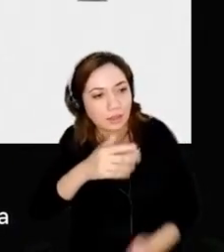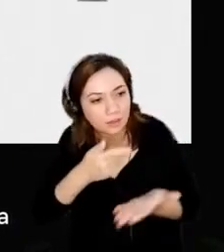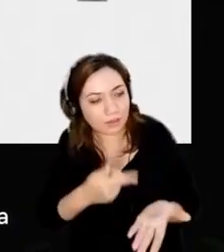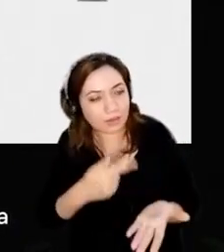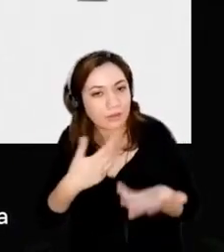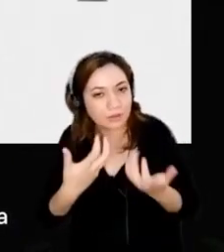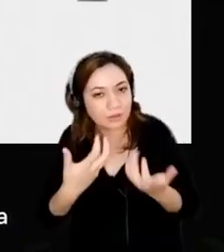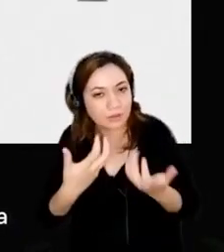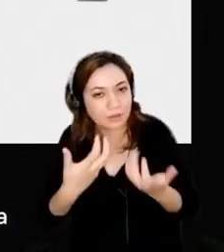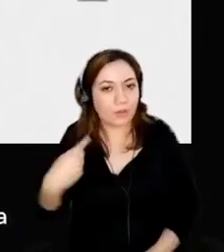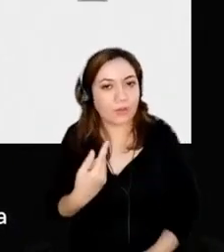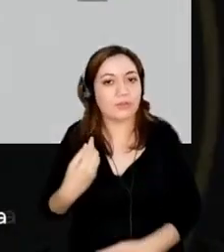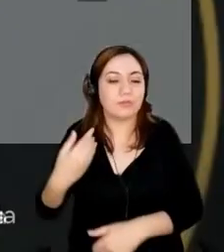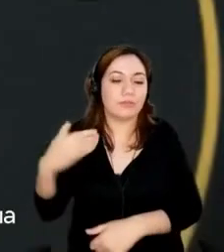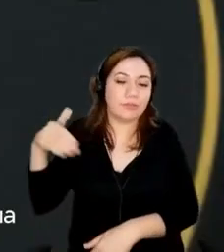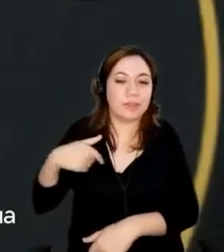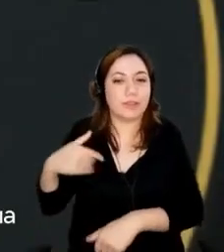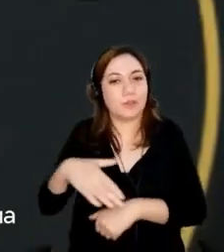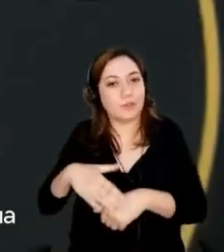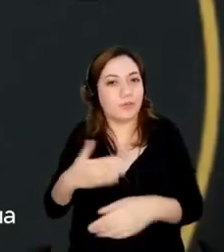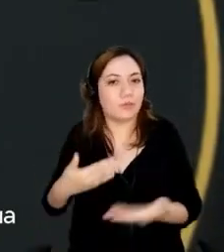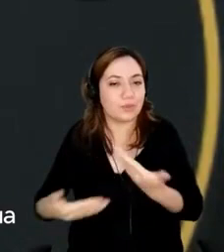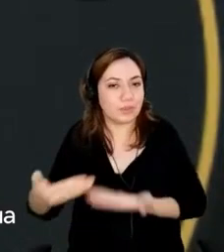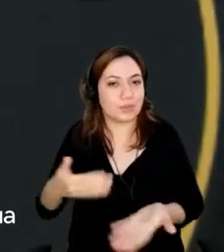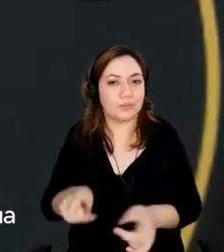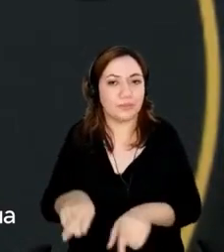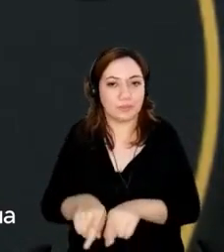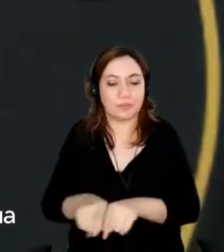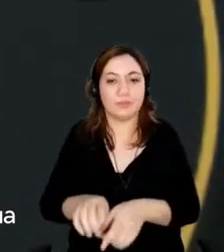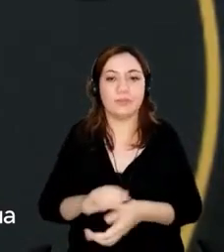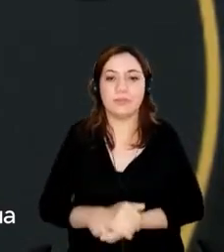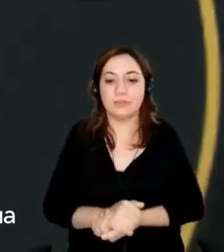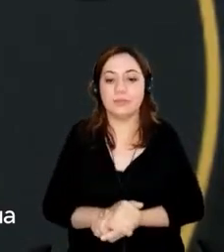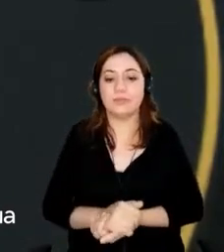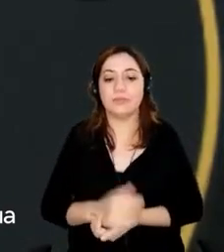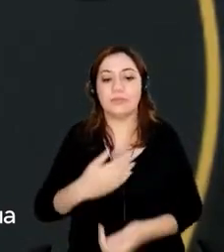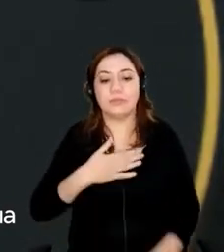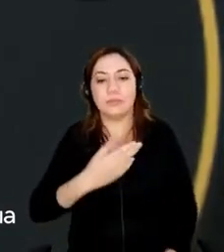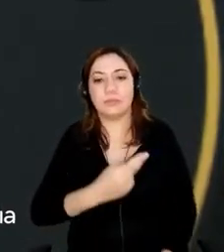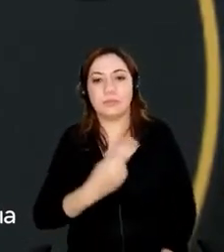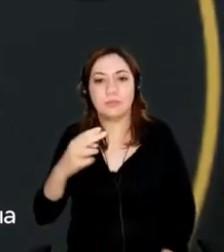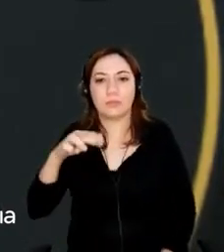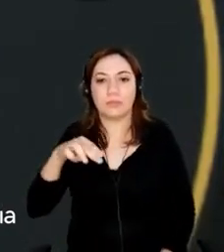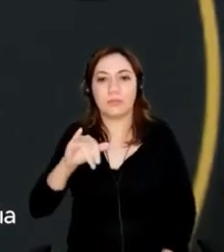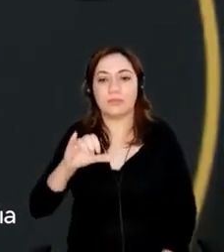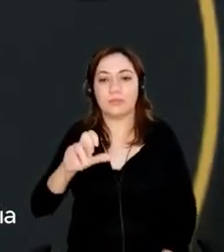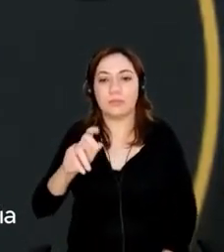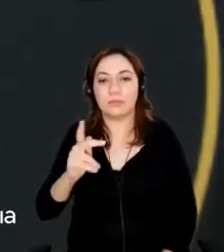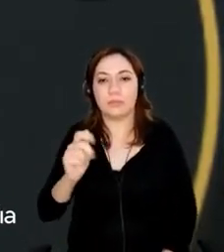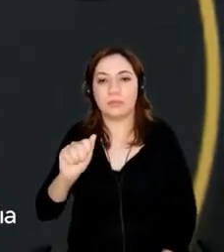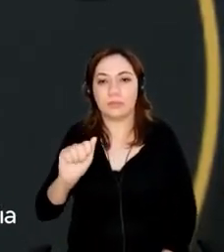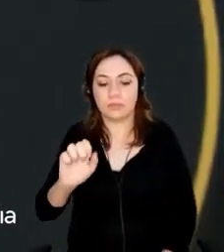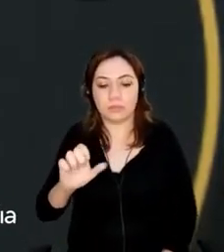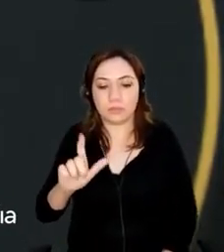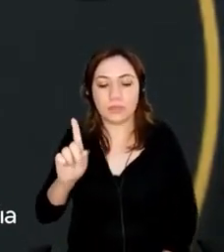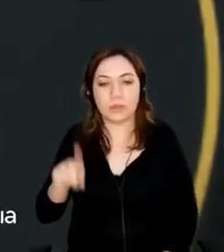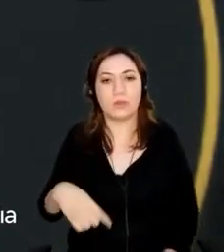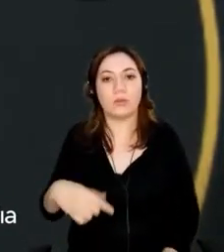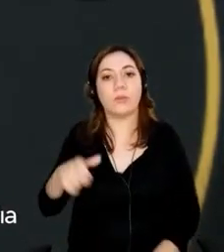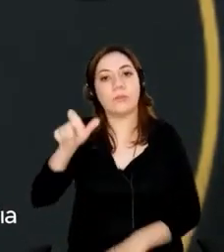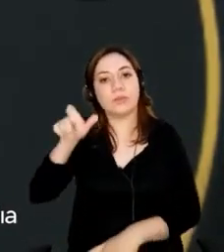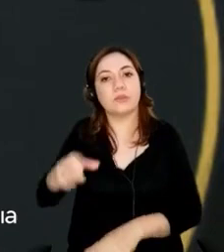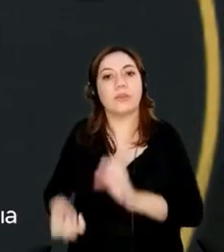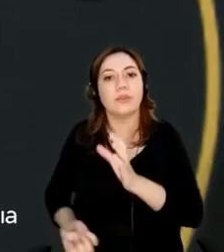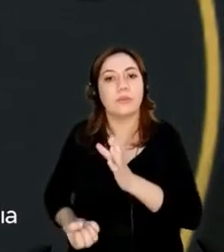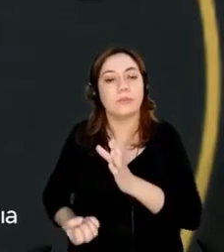you. Yeah, my name is Michael Ehrman, and as Gary said, I'm one of the co-founders of Halo. We're actually in